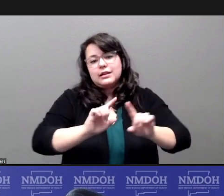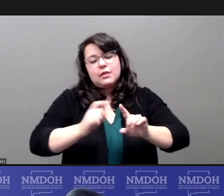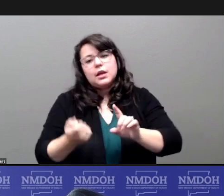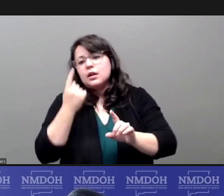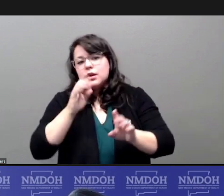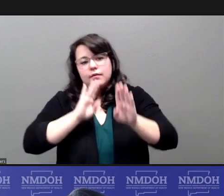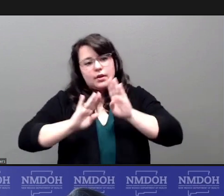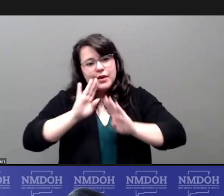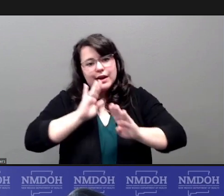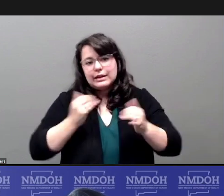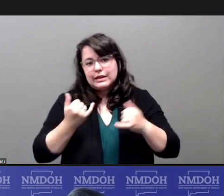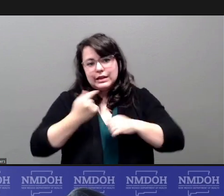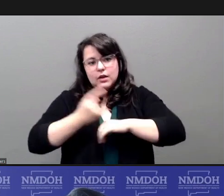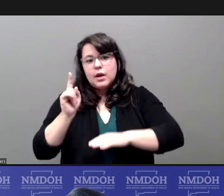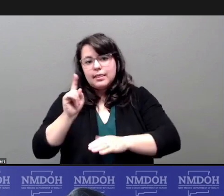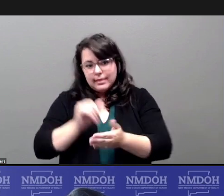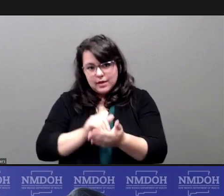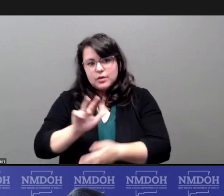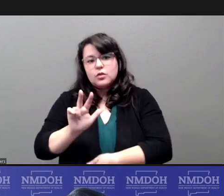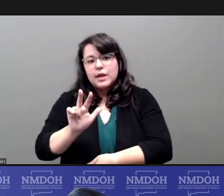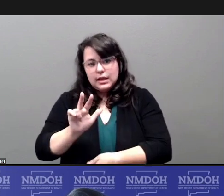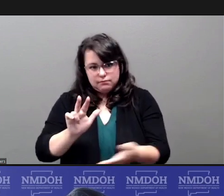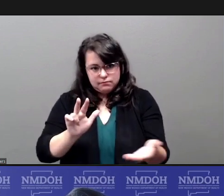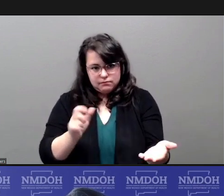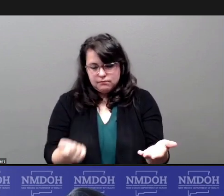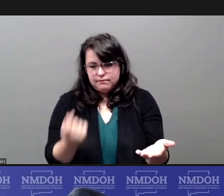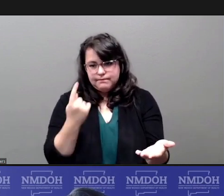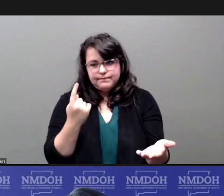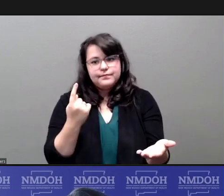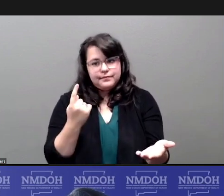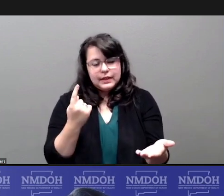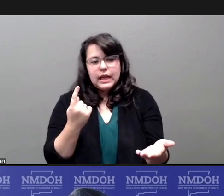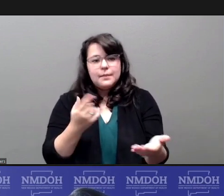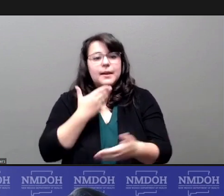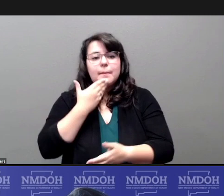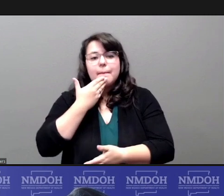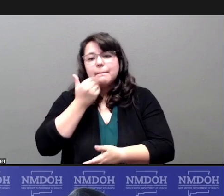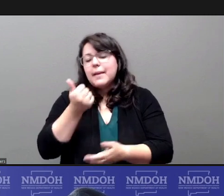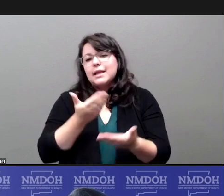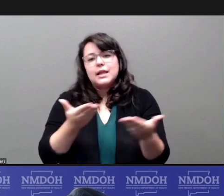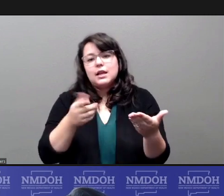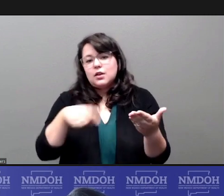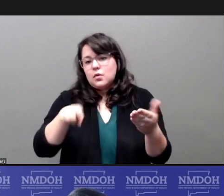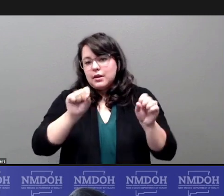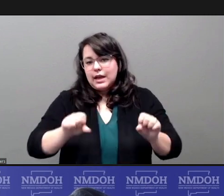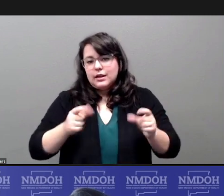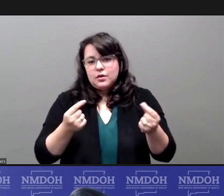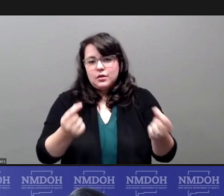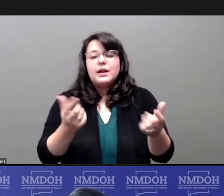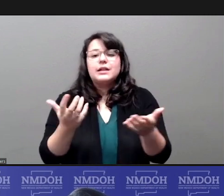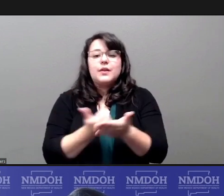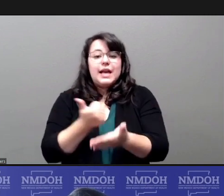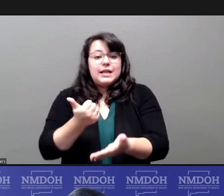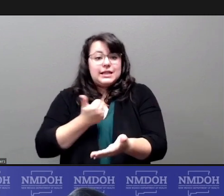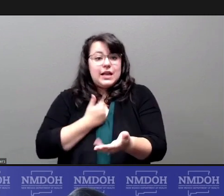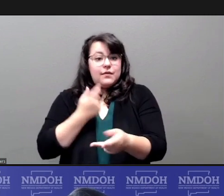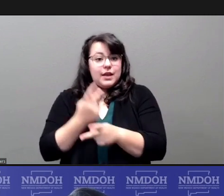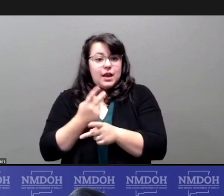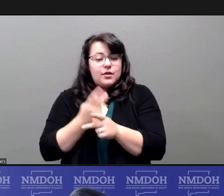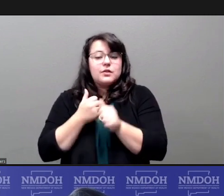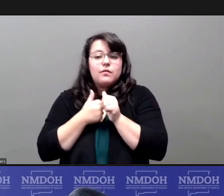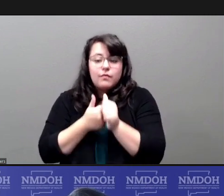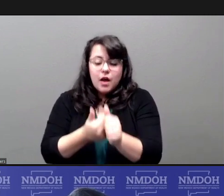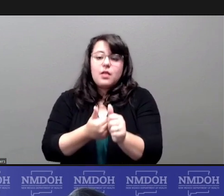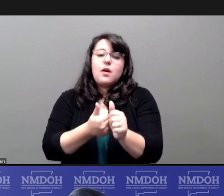day 1003, but the best thing you can do to get your self-care is to follow the kind of guidelines that